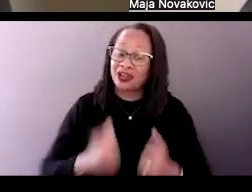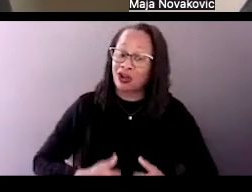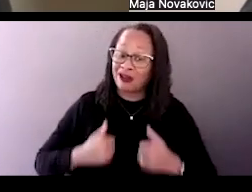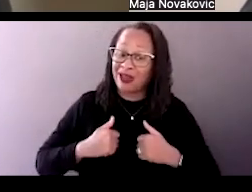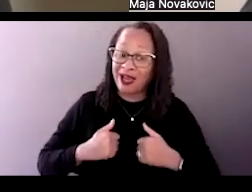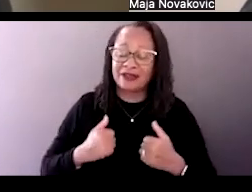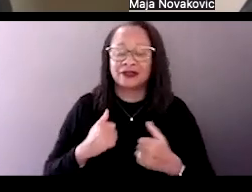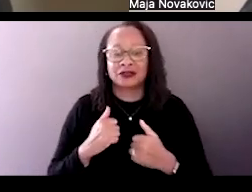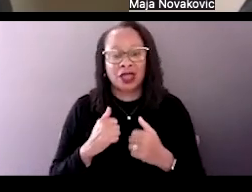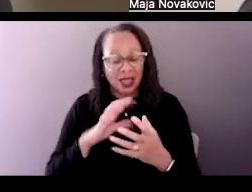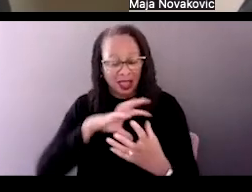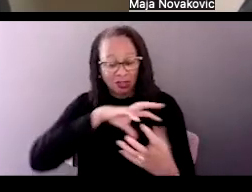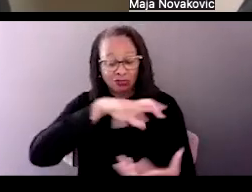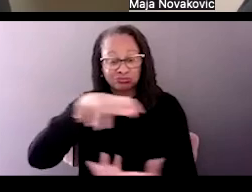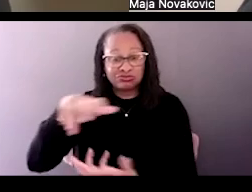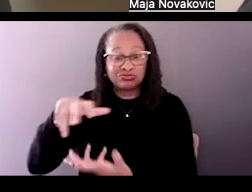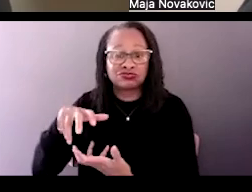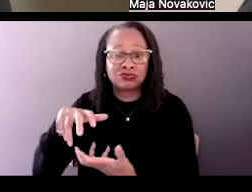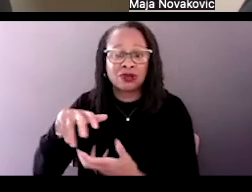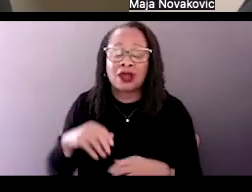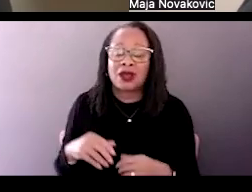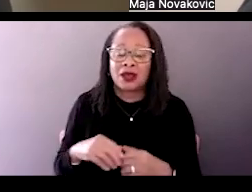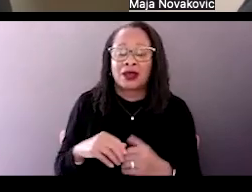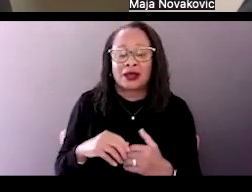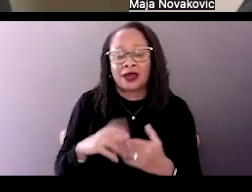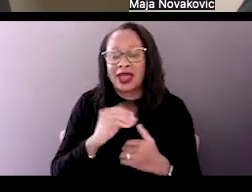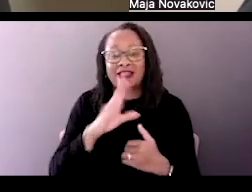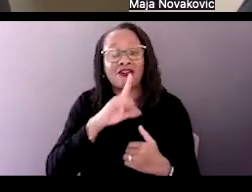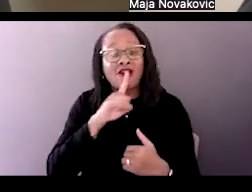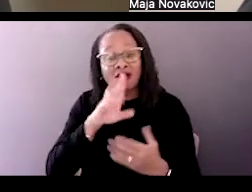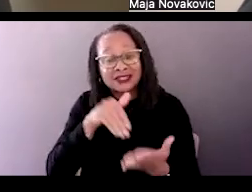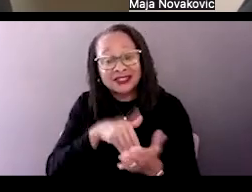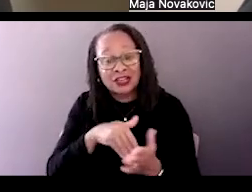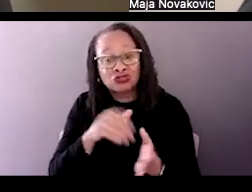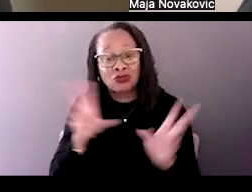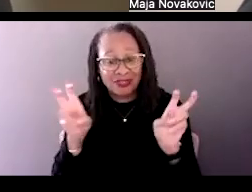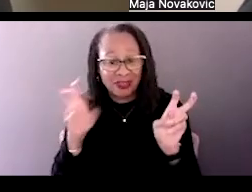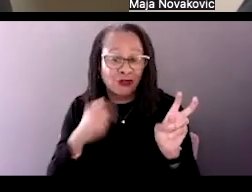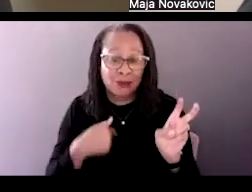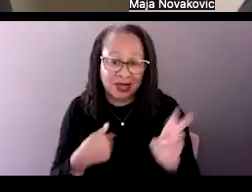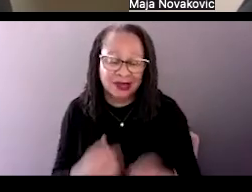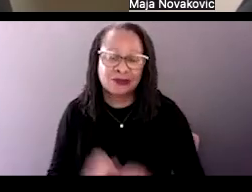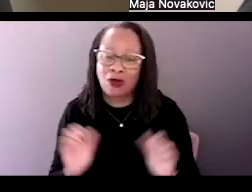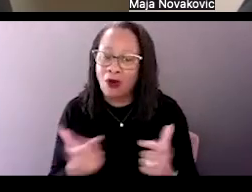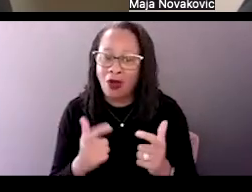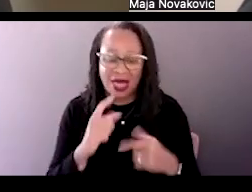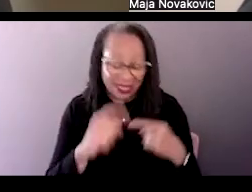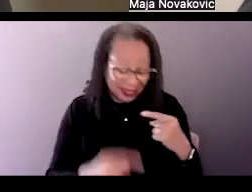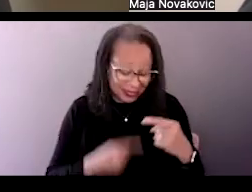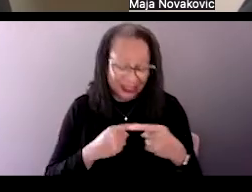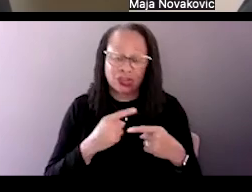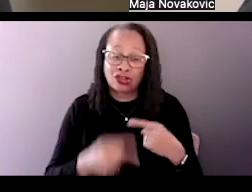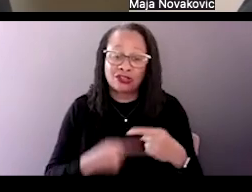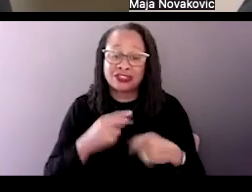of one apple are central themes for me. The cyclical nature of the